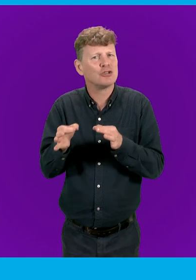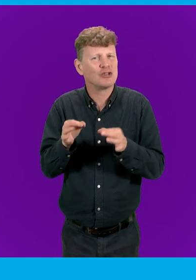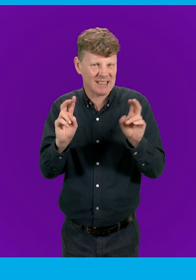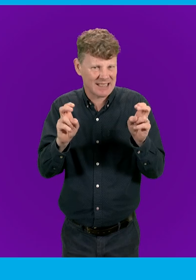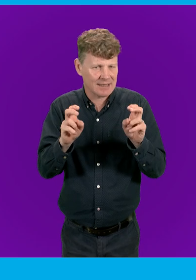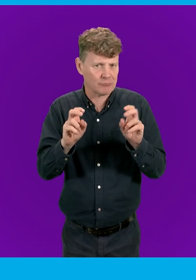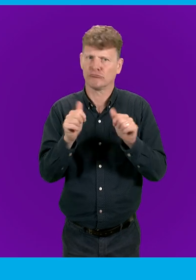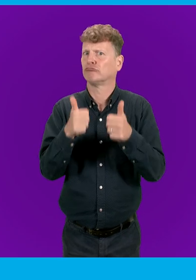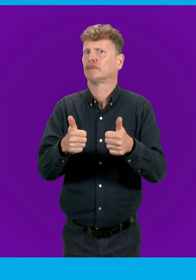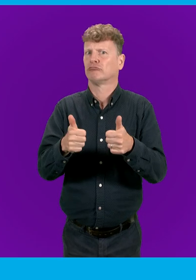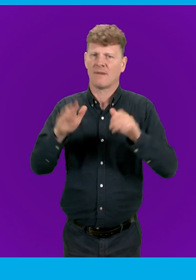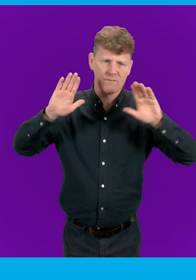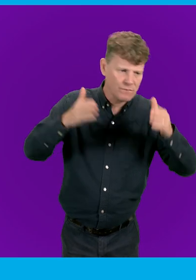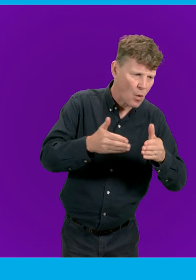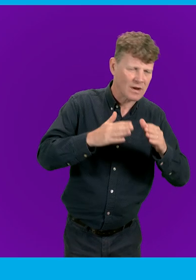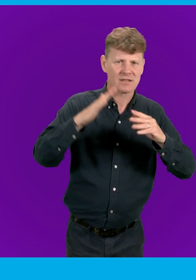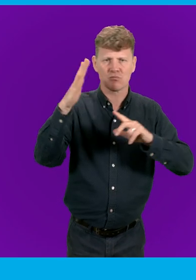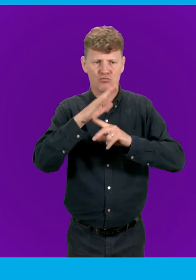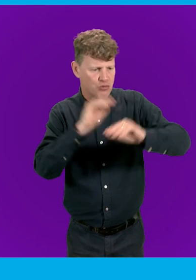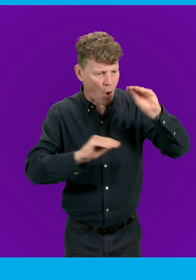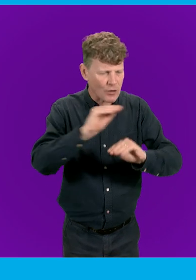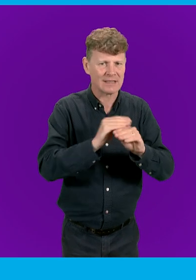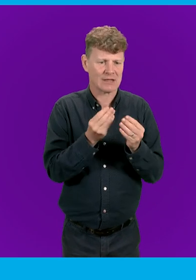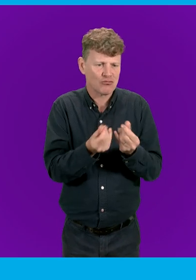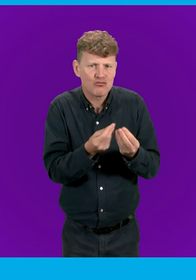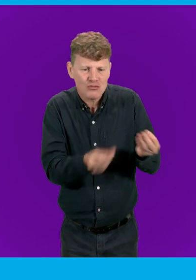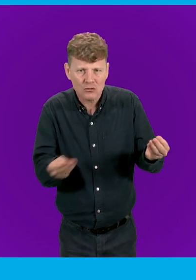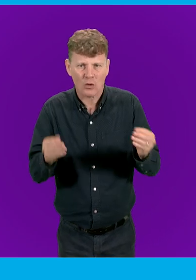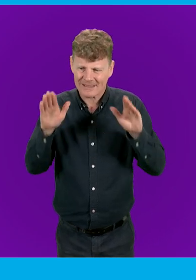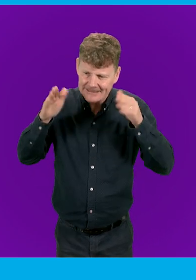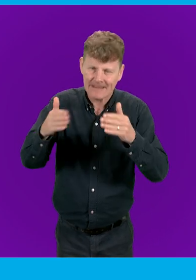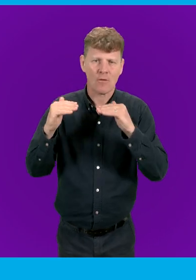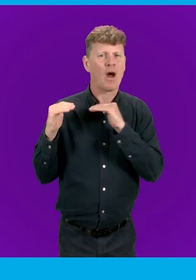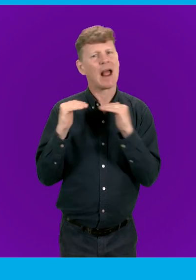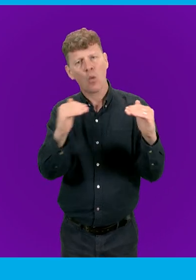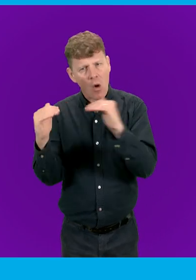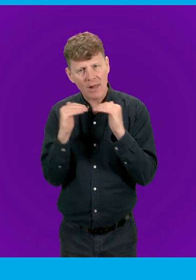focusing priorities and resources towards equality and safety